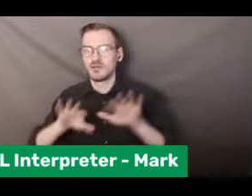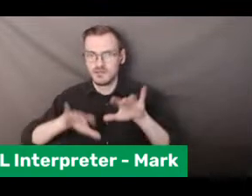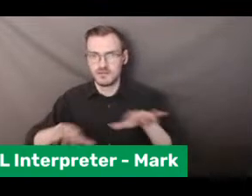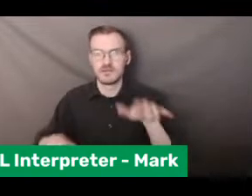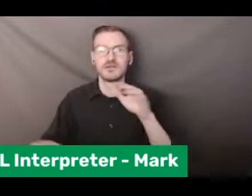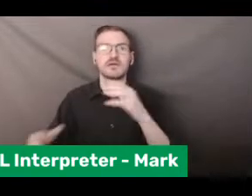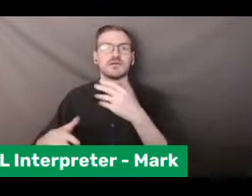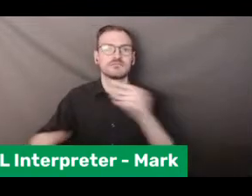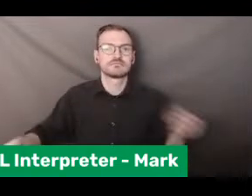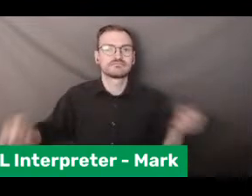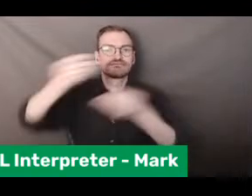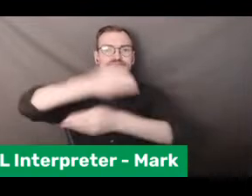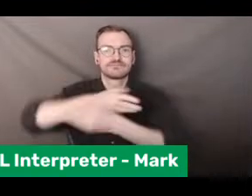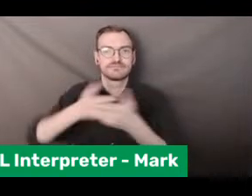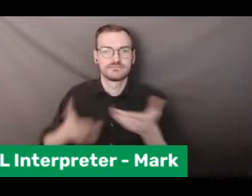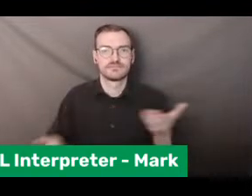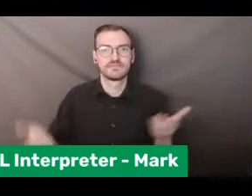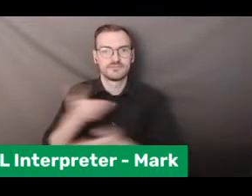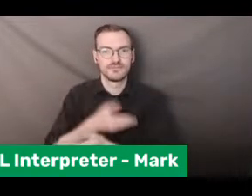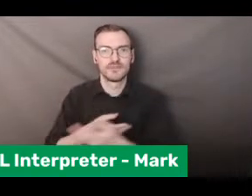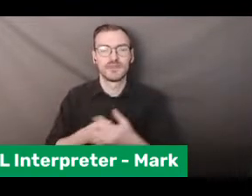have continuously